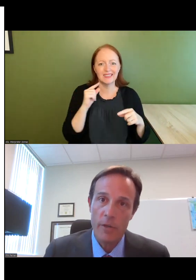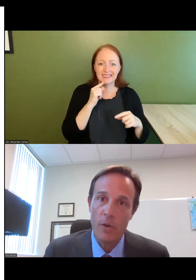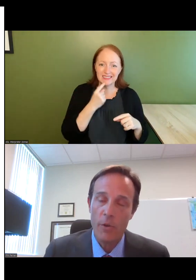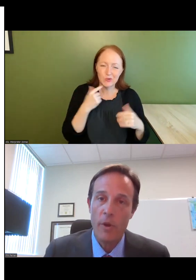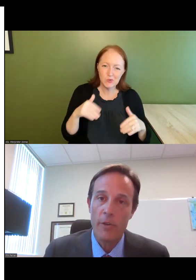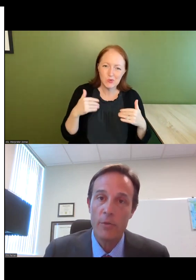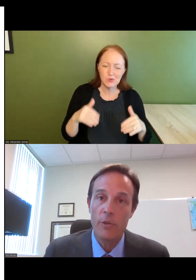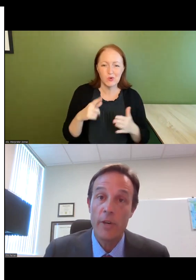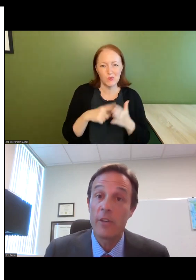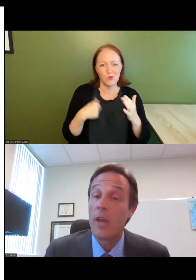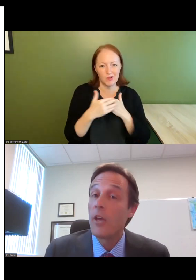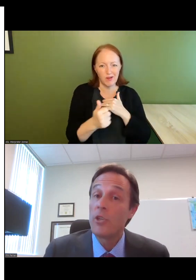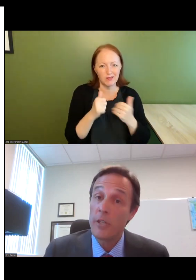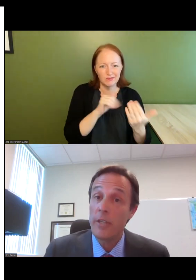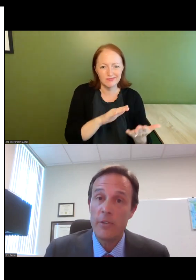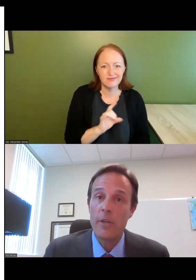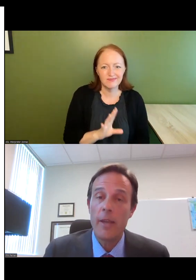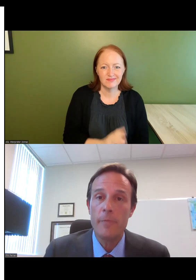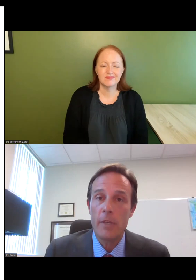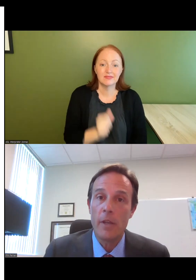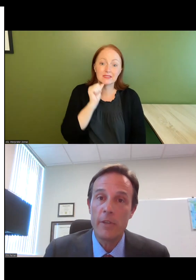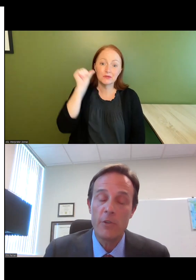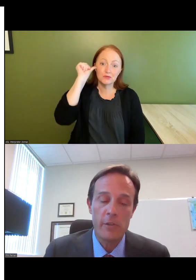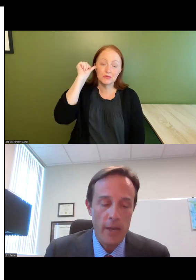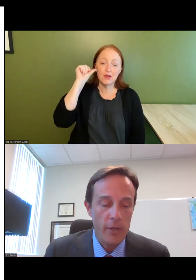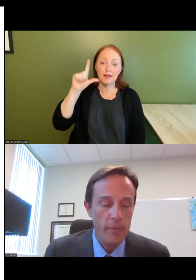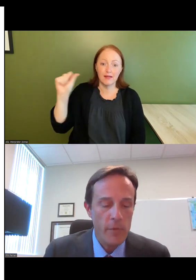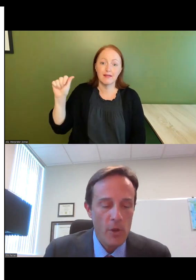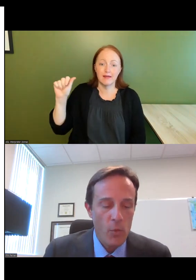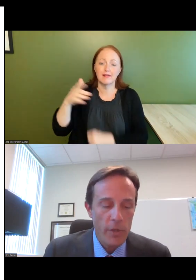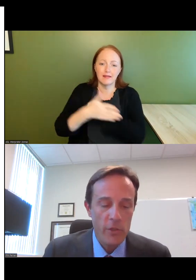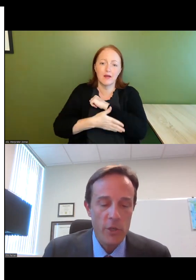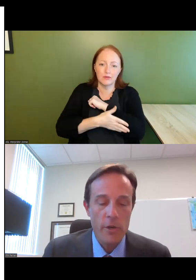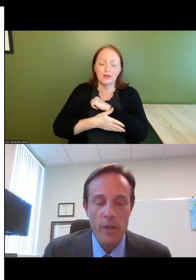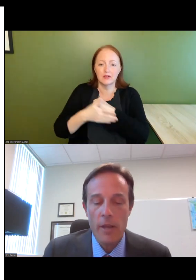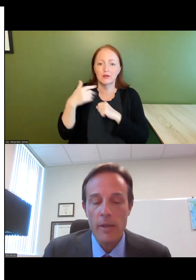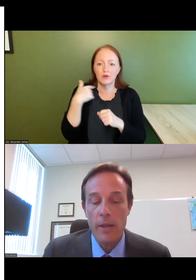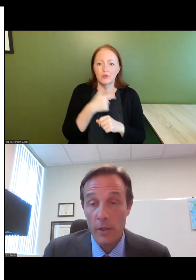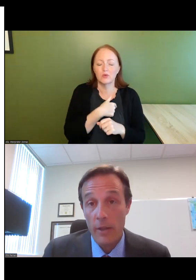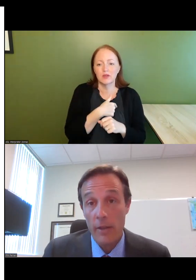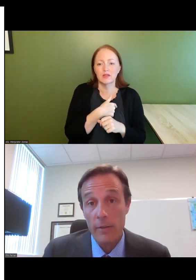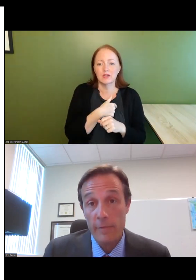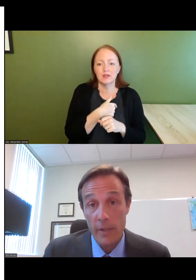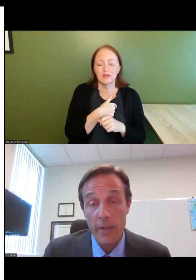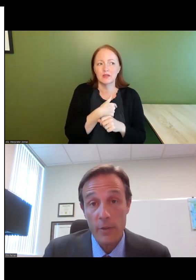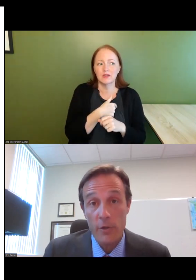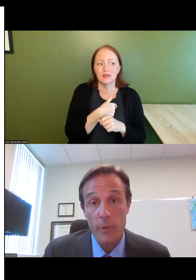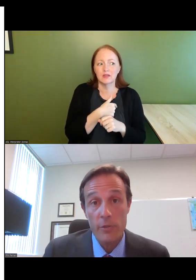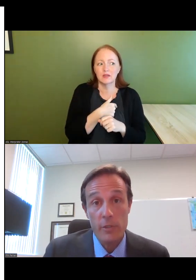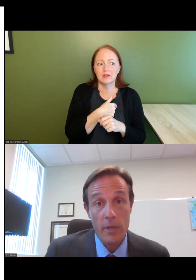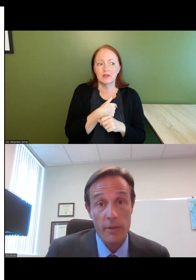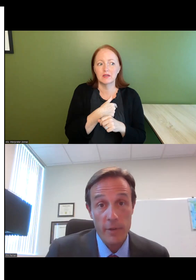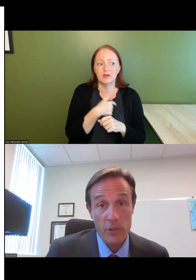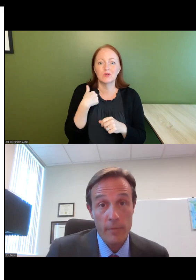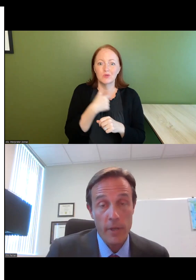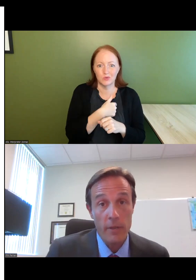that we are called upon to address. Just yesterday in Los Angeles County, we secured a felony elder